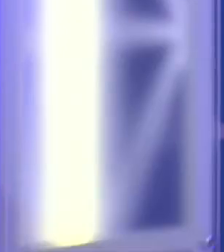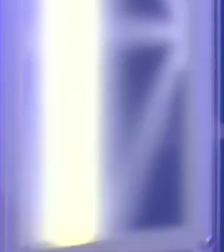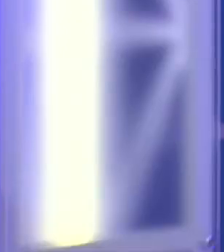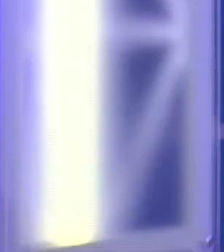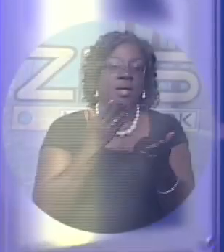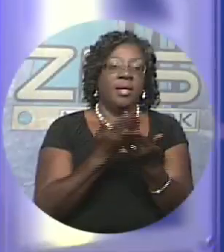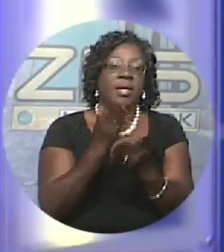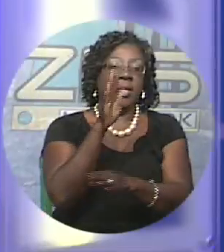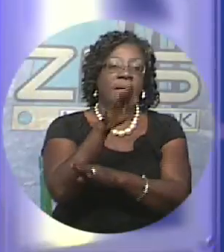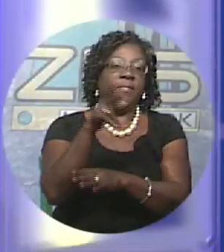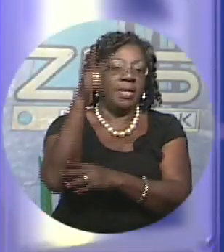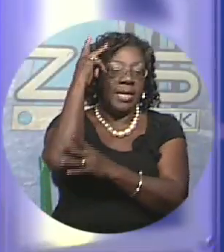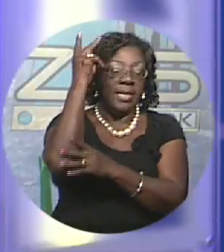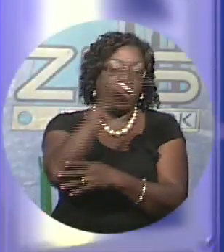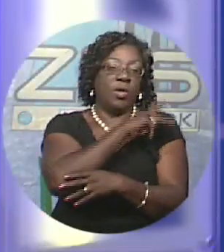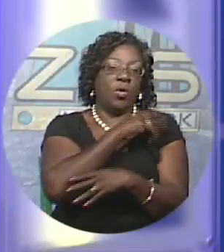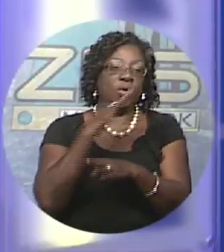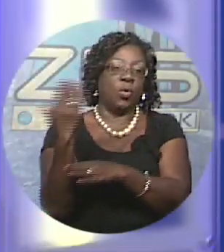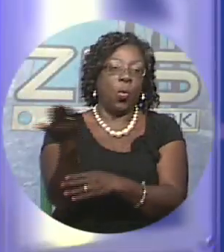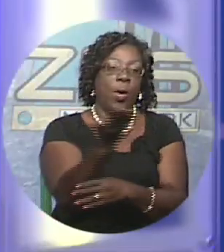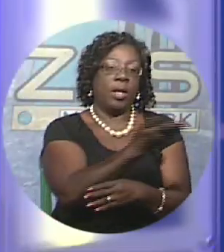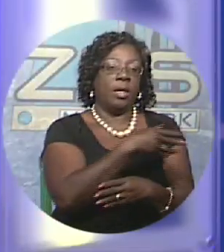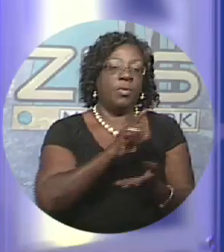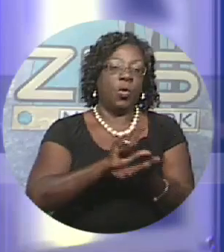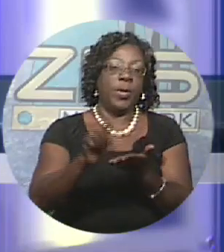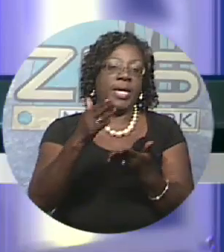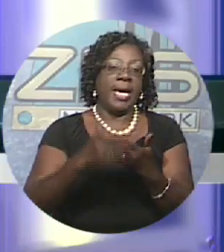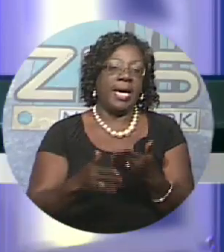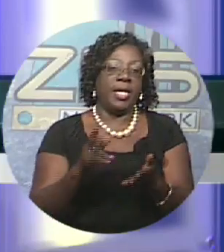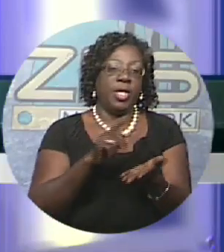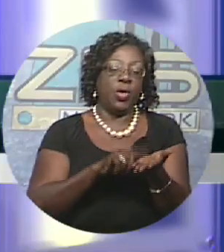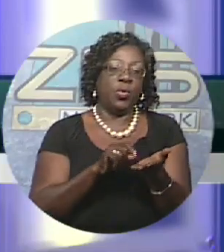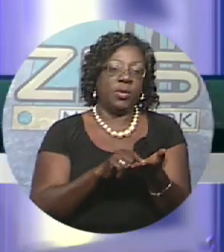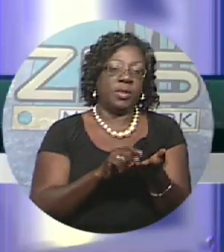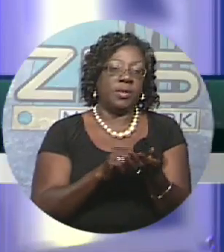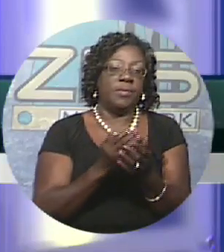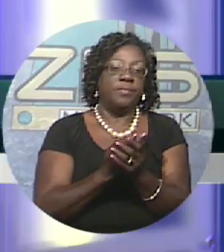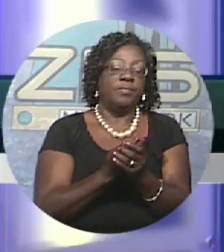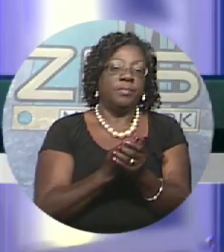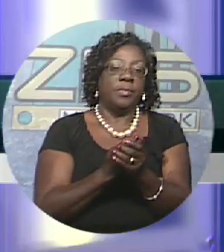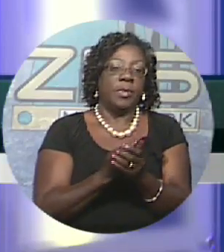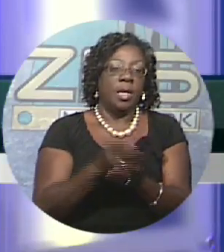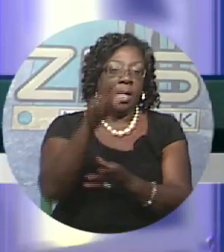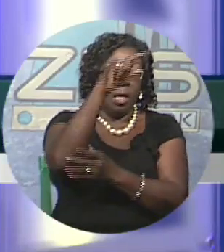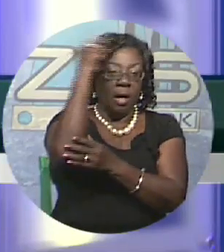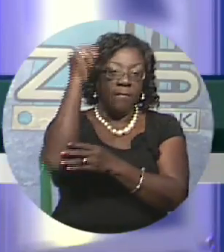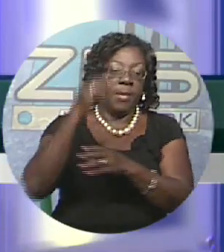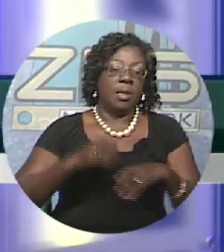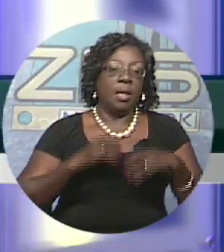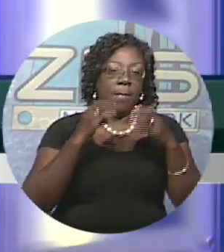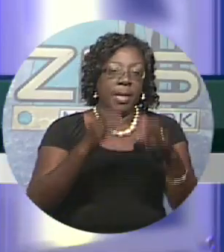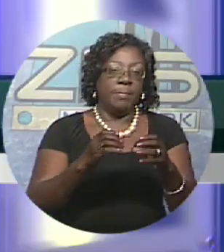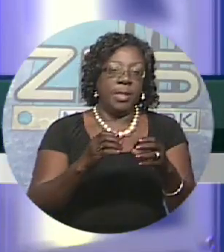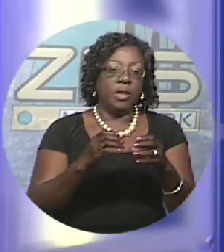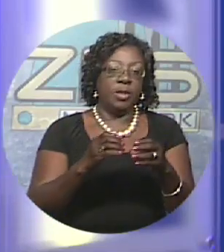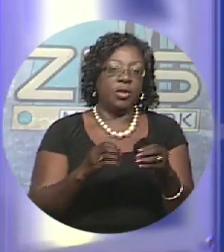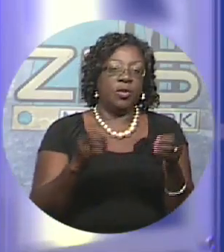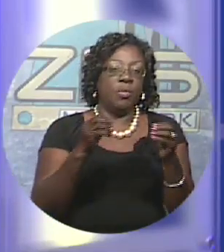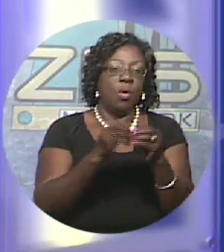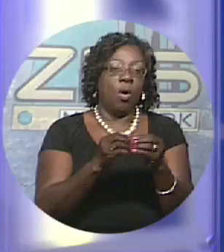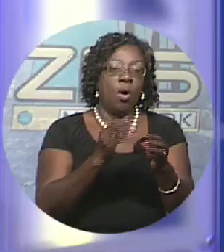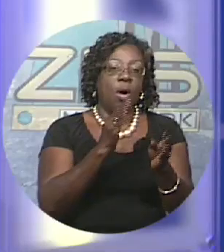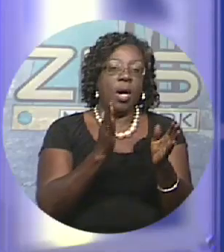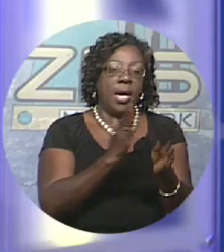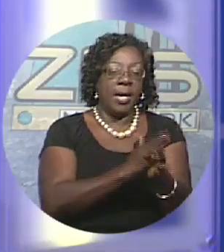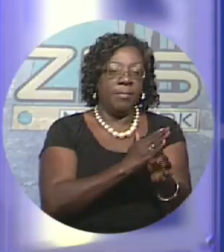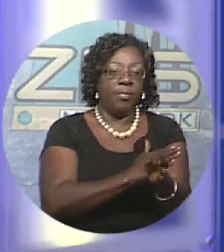Good evening, everyone. I'm Candino Knowles, and welcome to the weekend edition of The Bahamas Tonight. Thanks for joining us. Government's commitment to further aggressively man